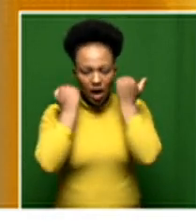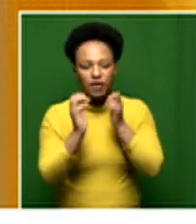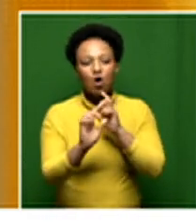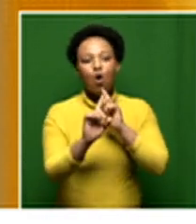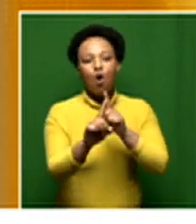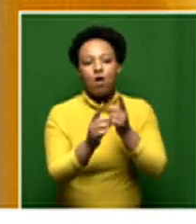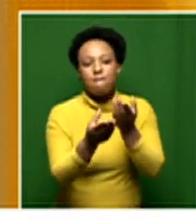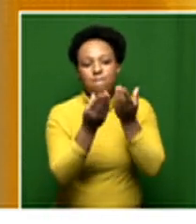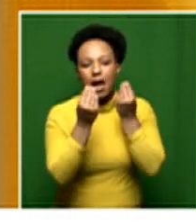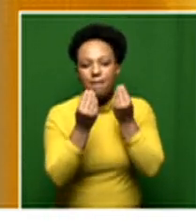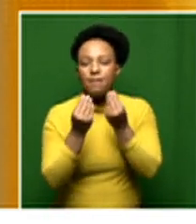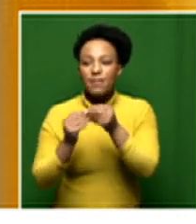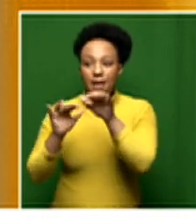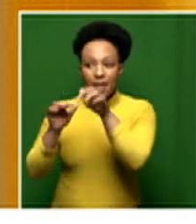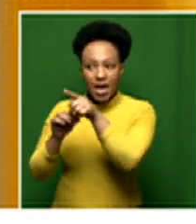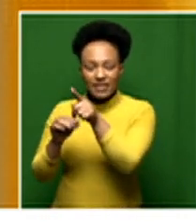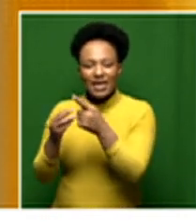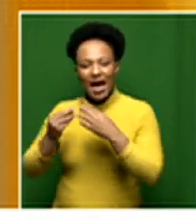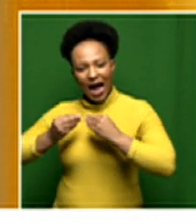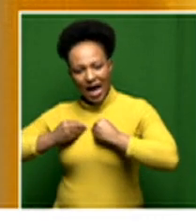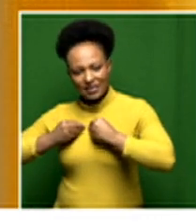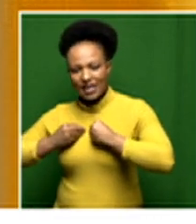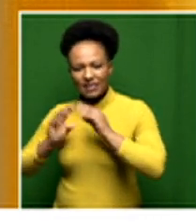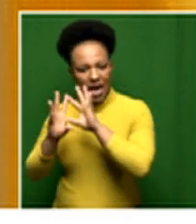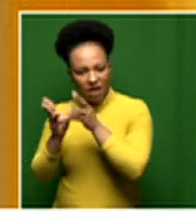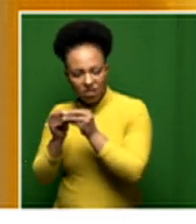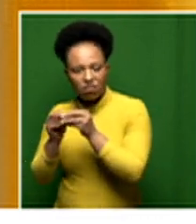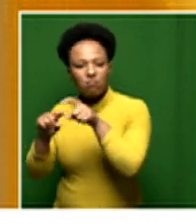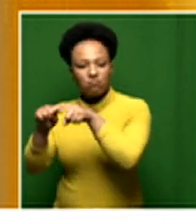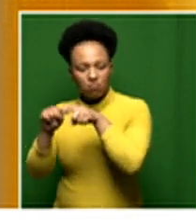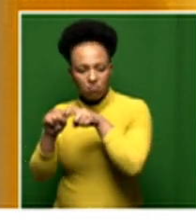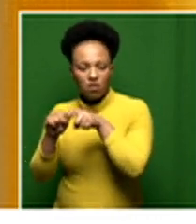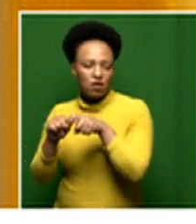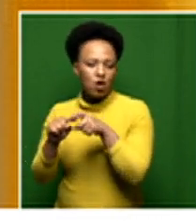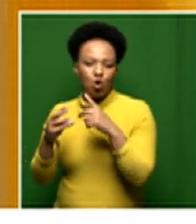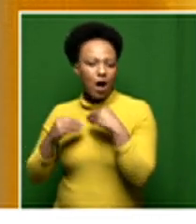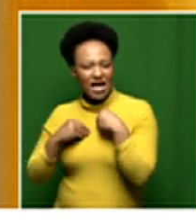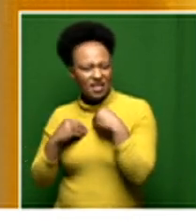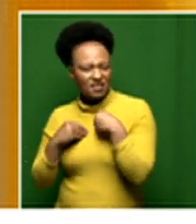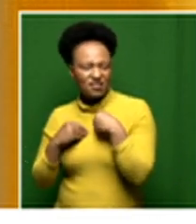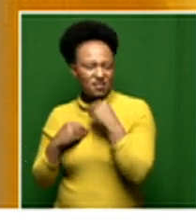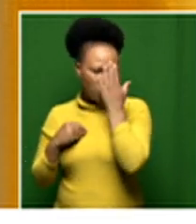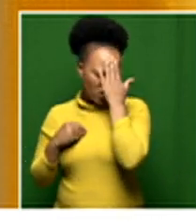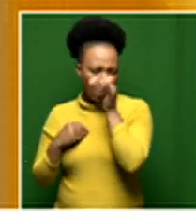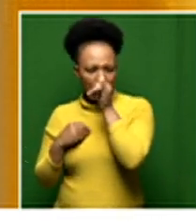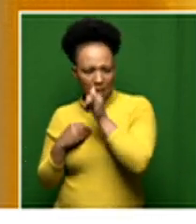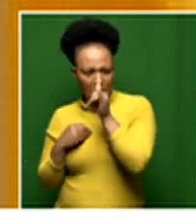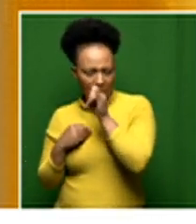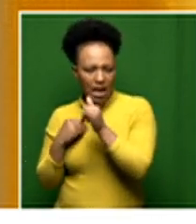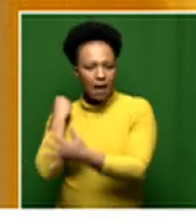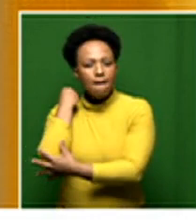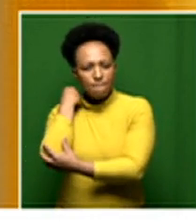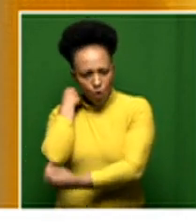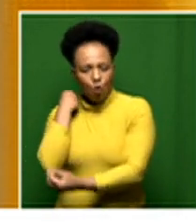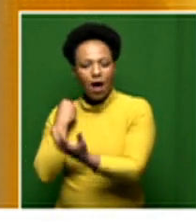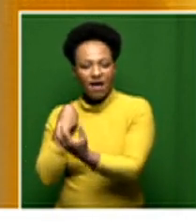freezes the assets of that person. But not only their direct assets, we know many criminals these days are poor